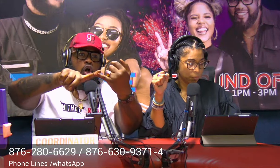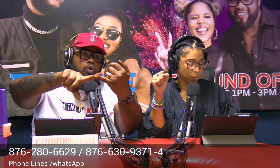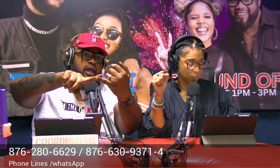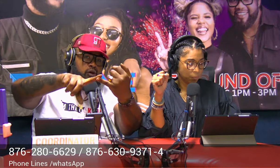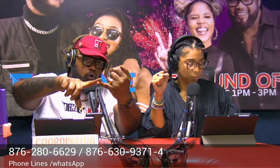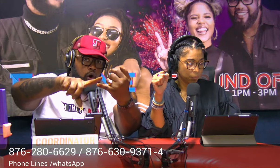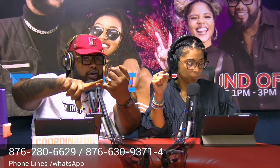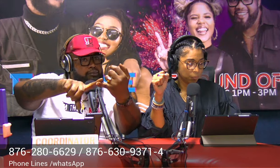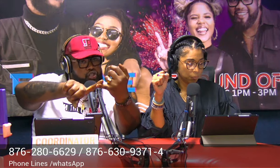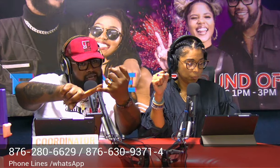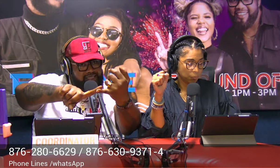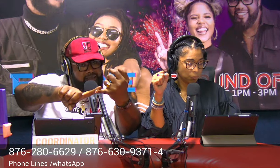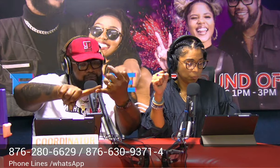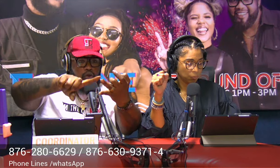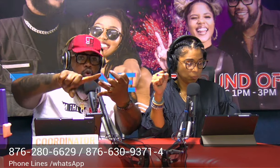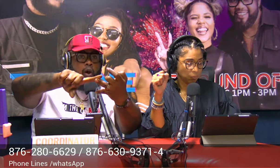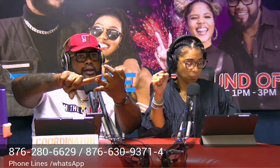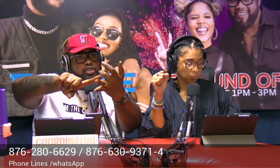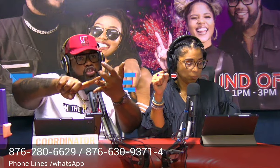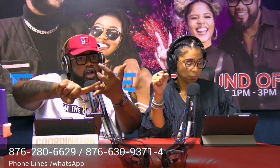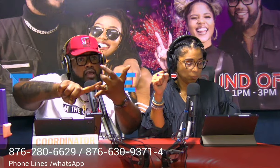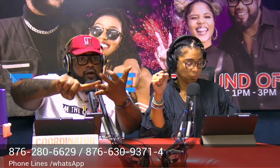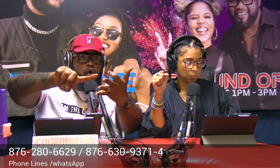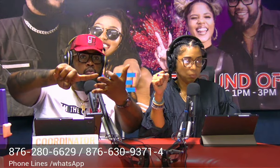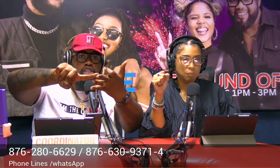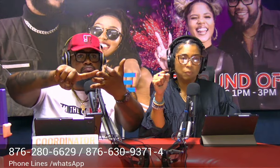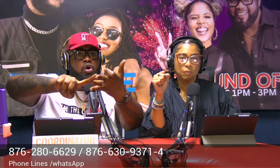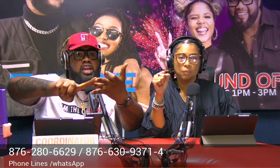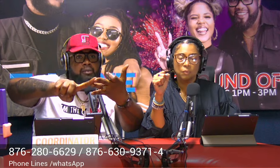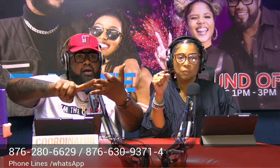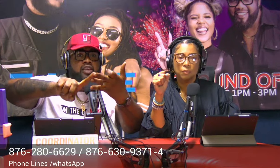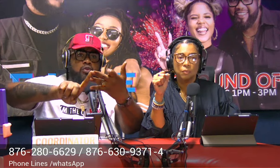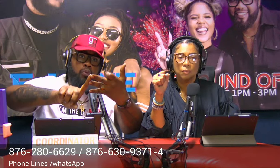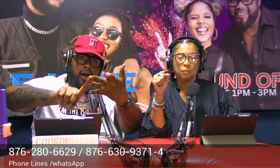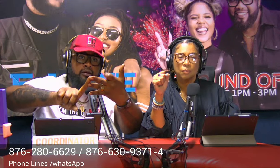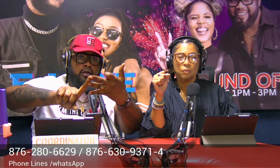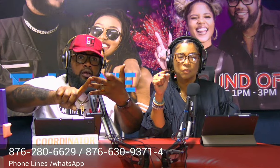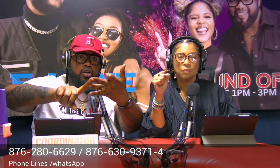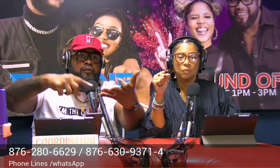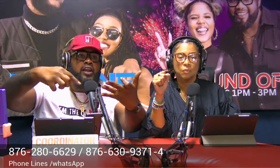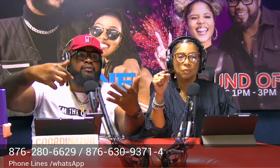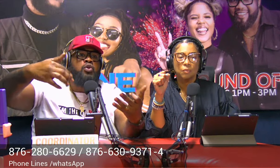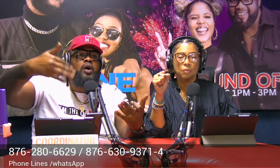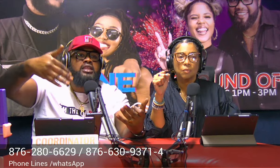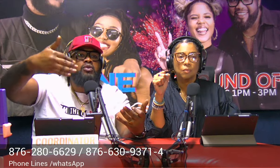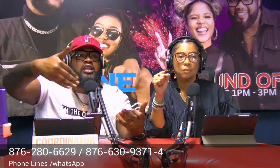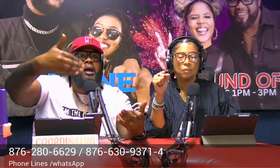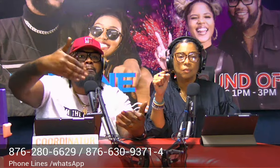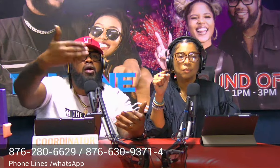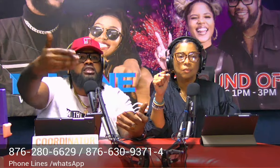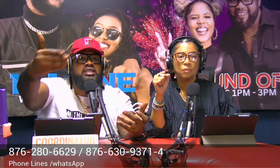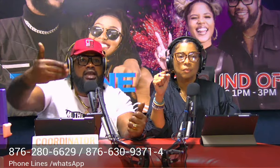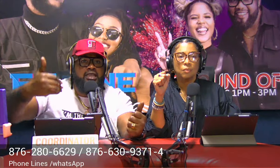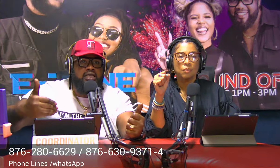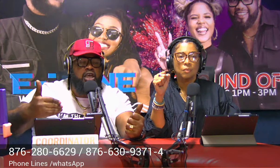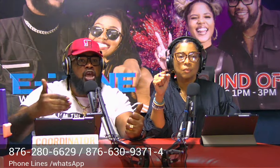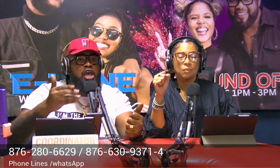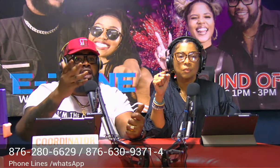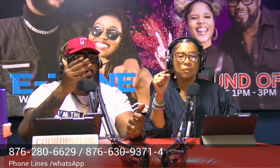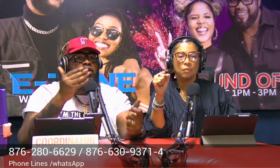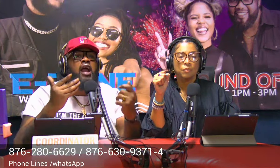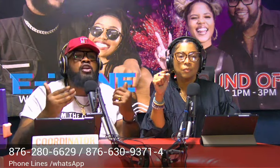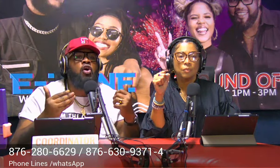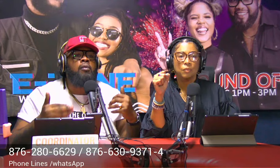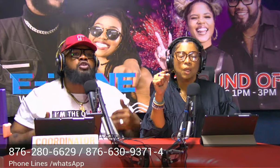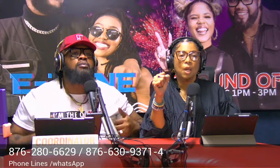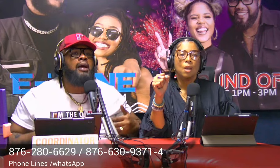it is how them look, how them dress, what them drive and how much money them have get woman. Enough of them don't know what a personality is. You